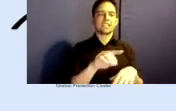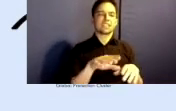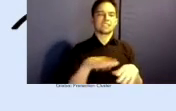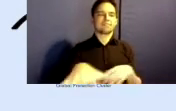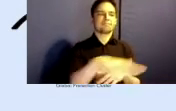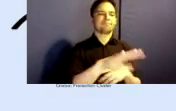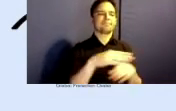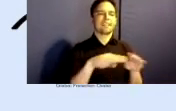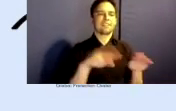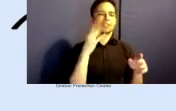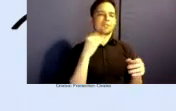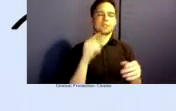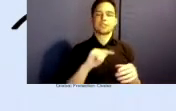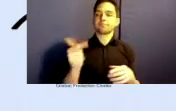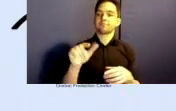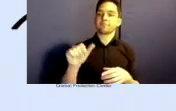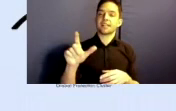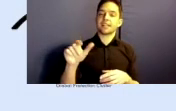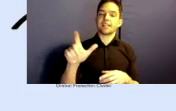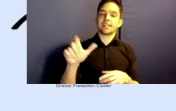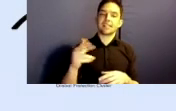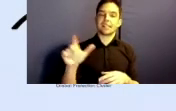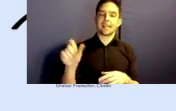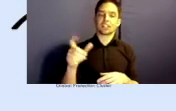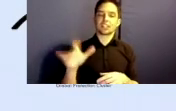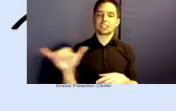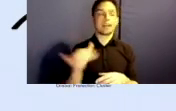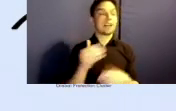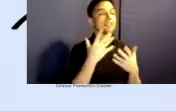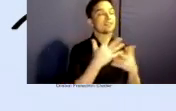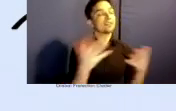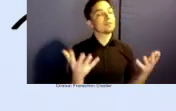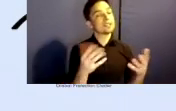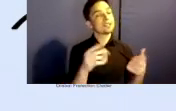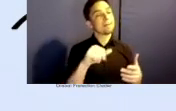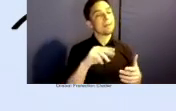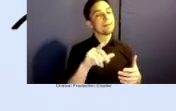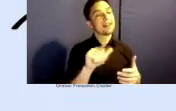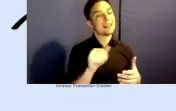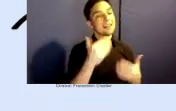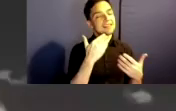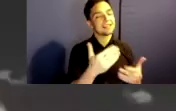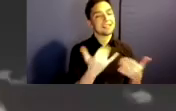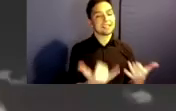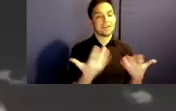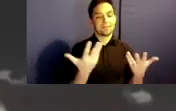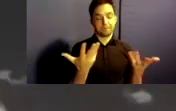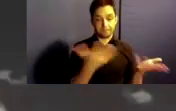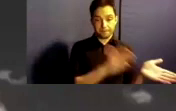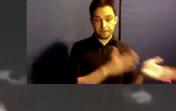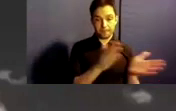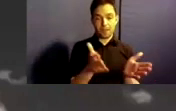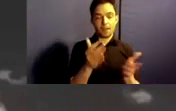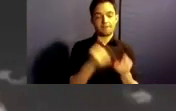you, Ashley. Thank you so much, Pamela. So now we're going to have just a